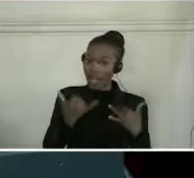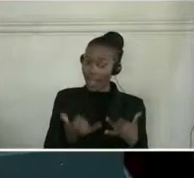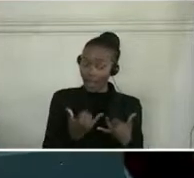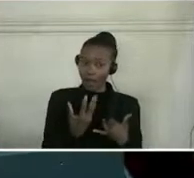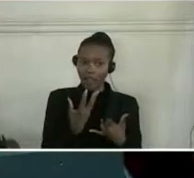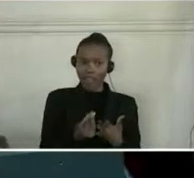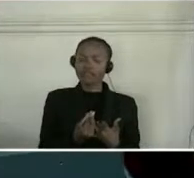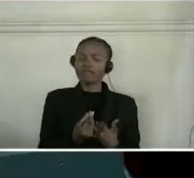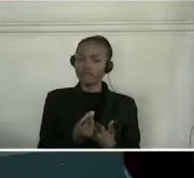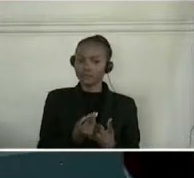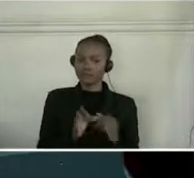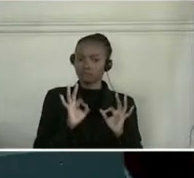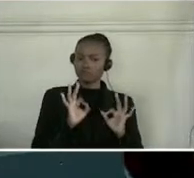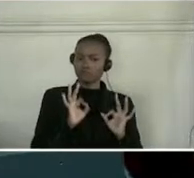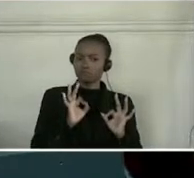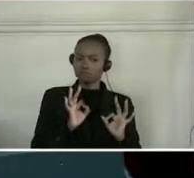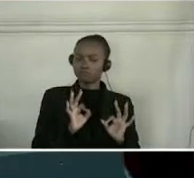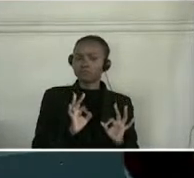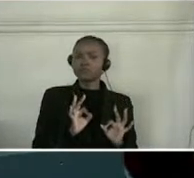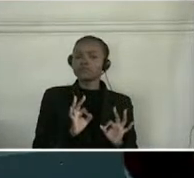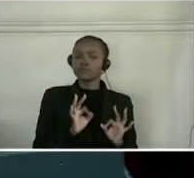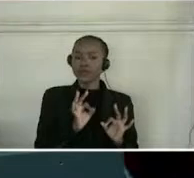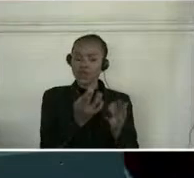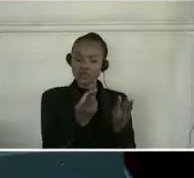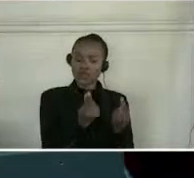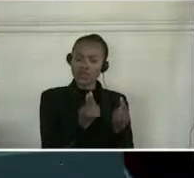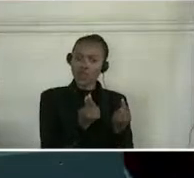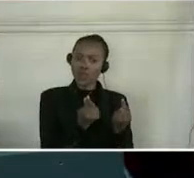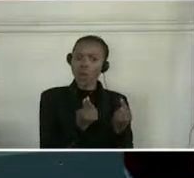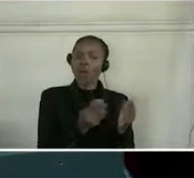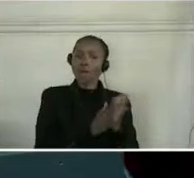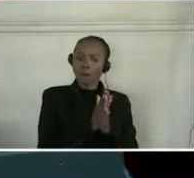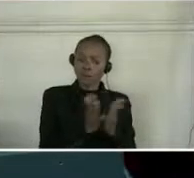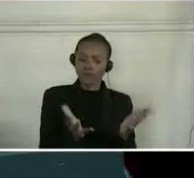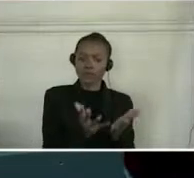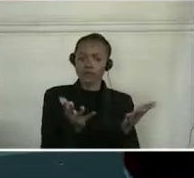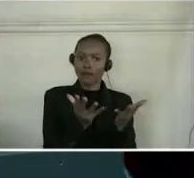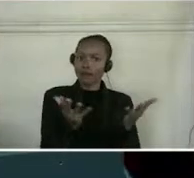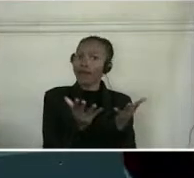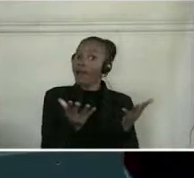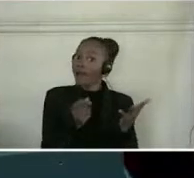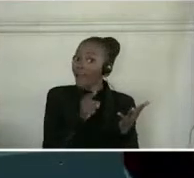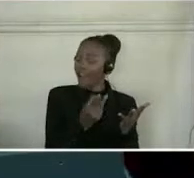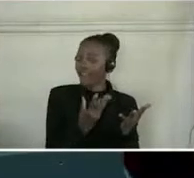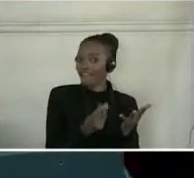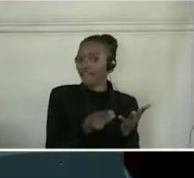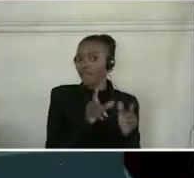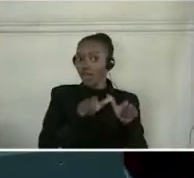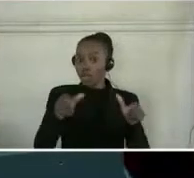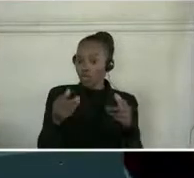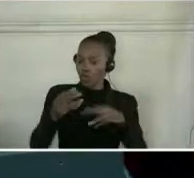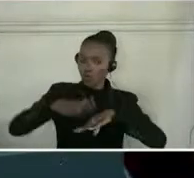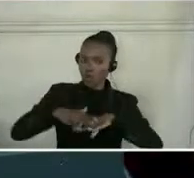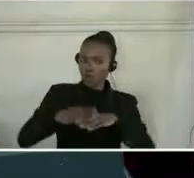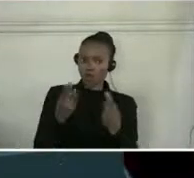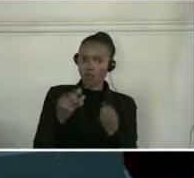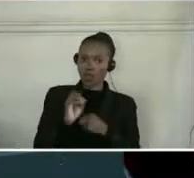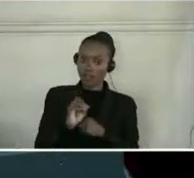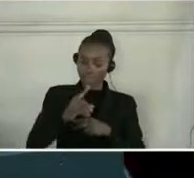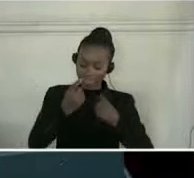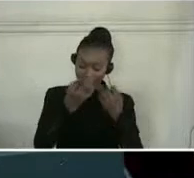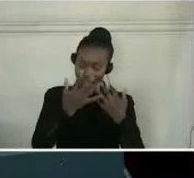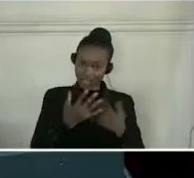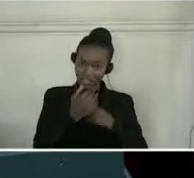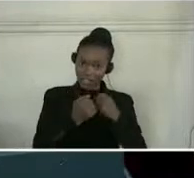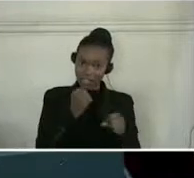association with several new promoters emerging in this financial year we will focus on threatening the